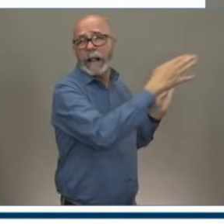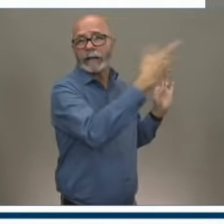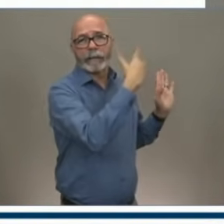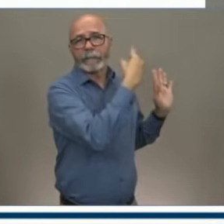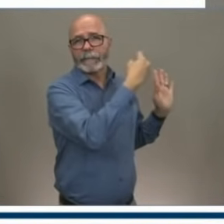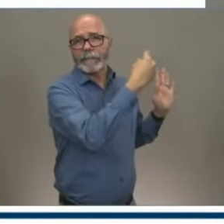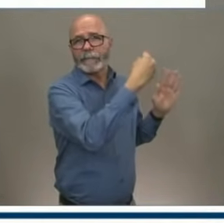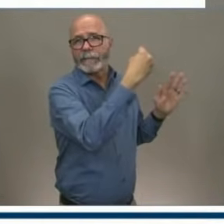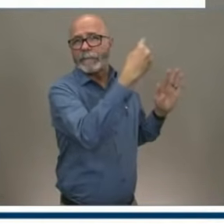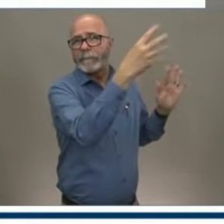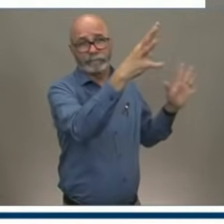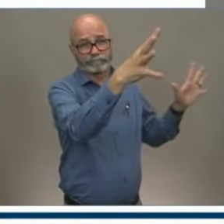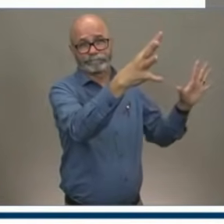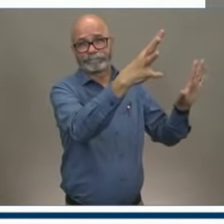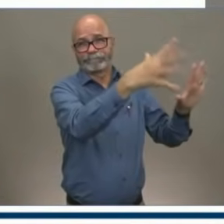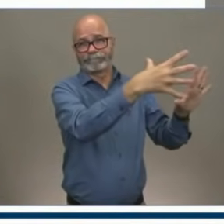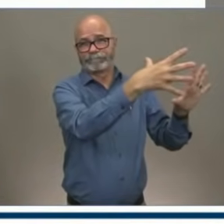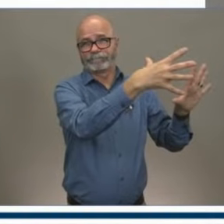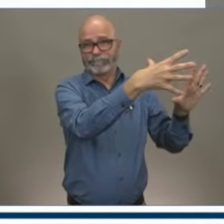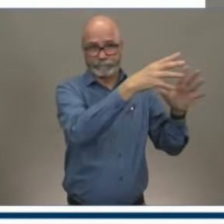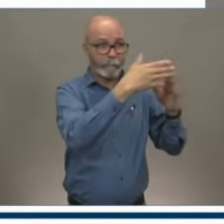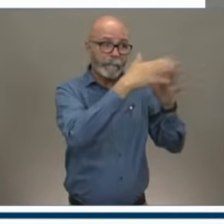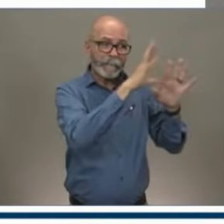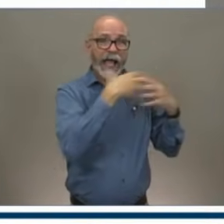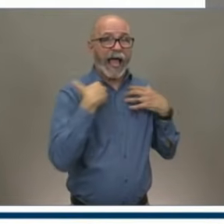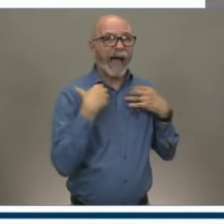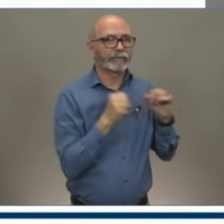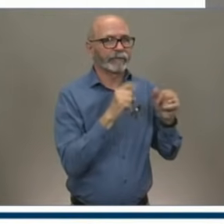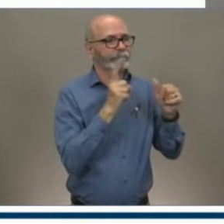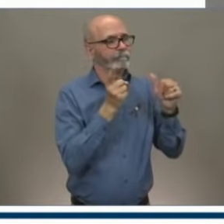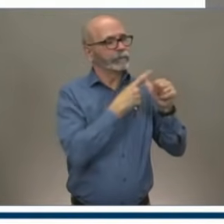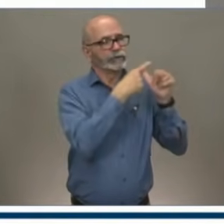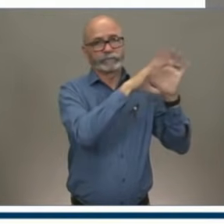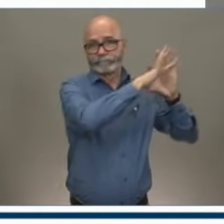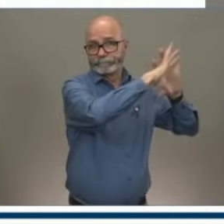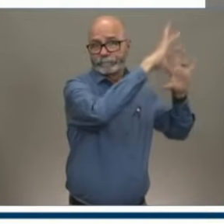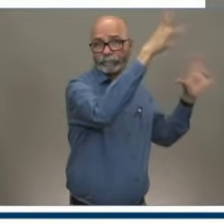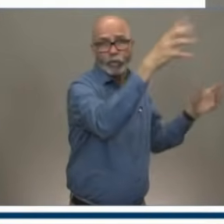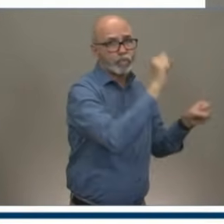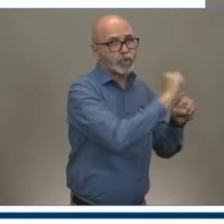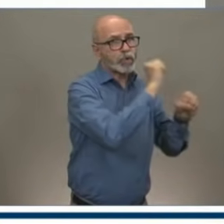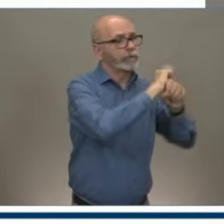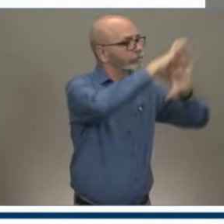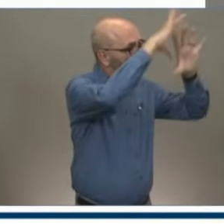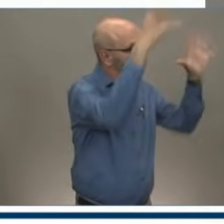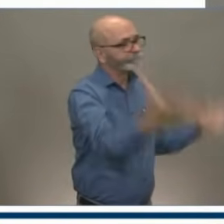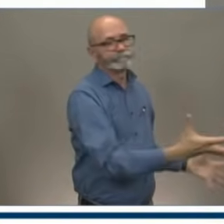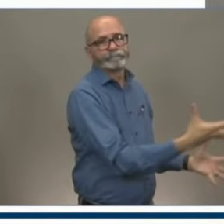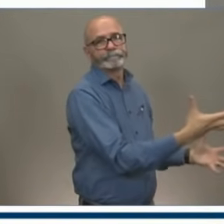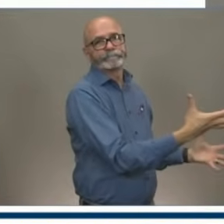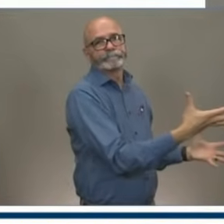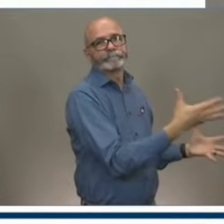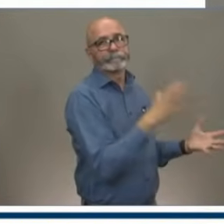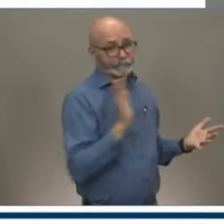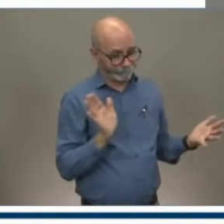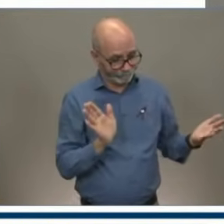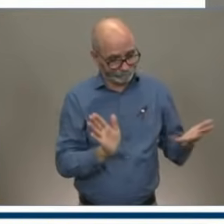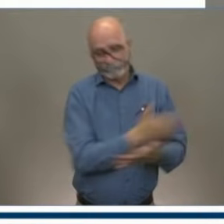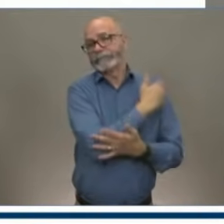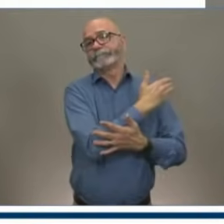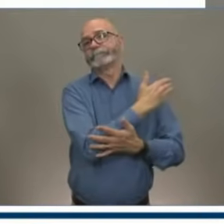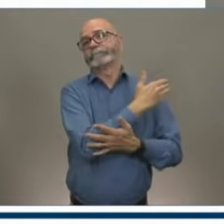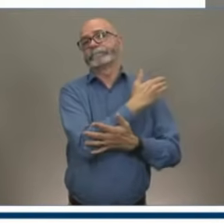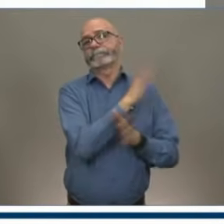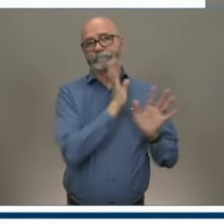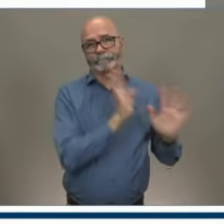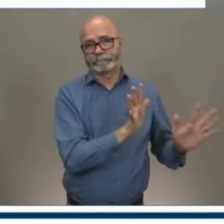health, public health, and other frontline nursing staff in facilities. Certainly, as I said, I answered to an earlier question, as we